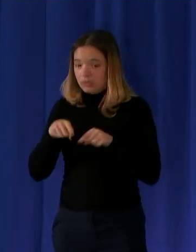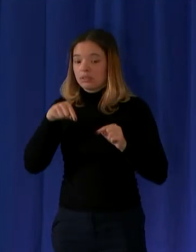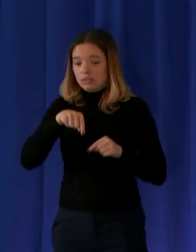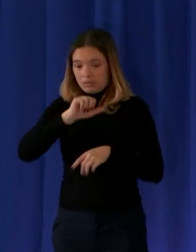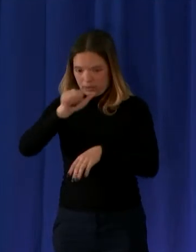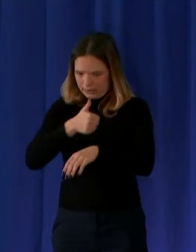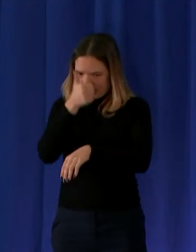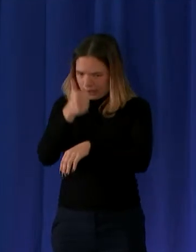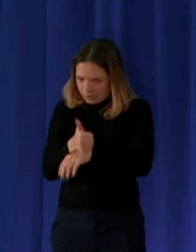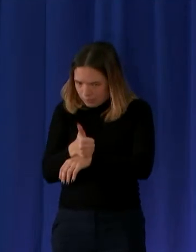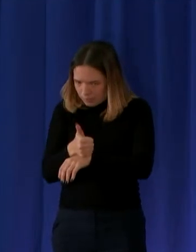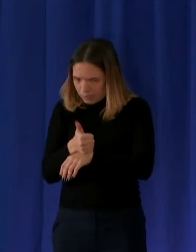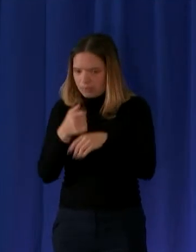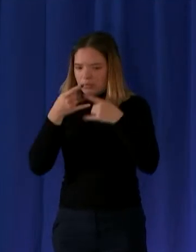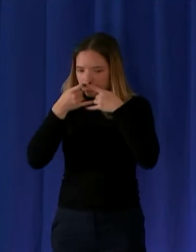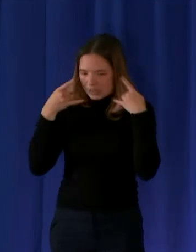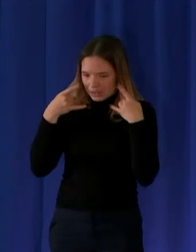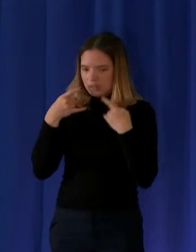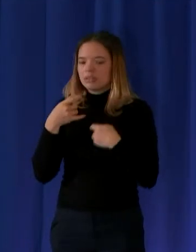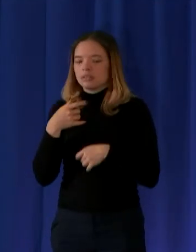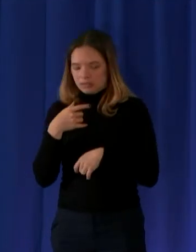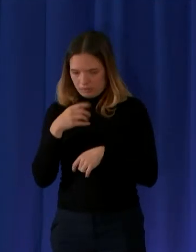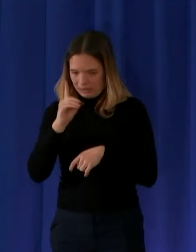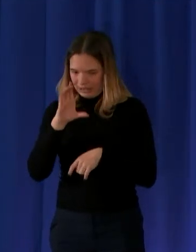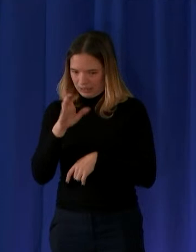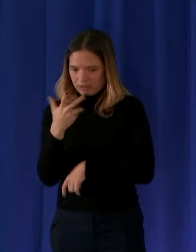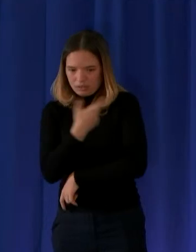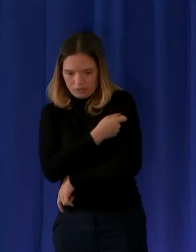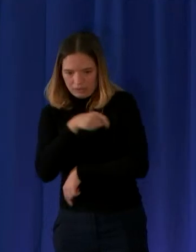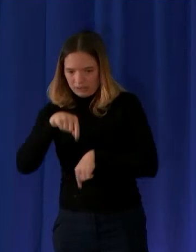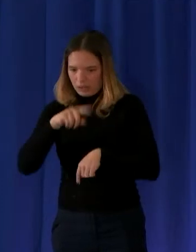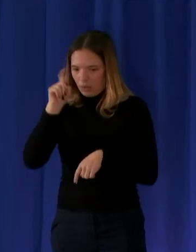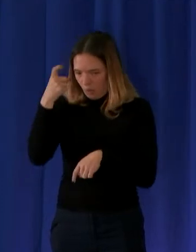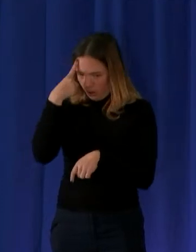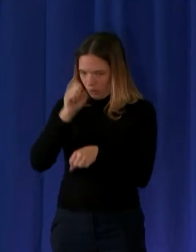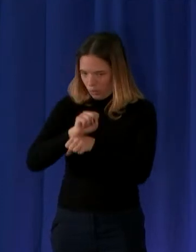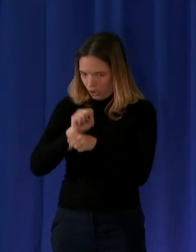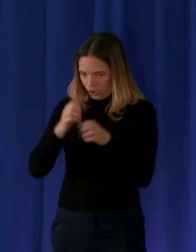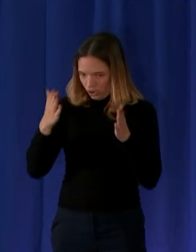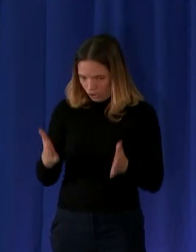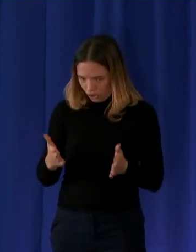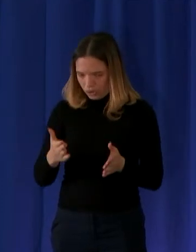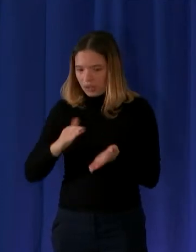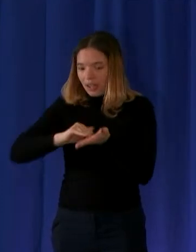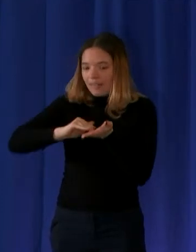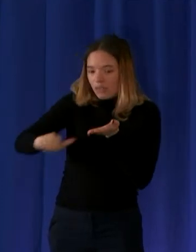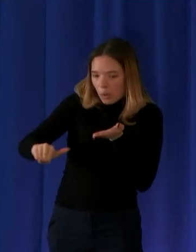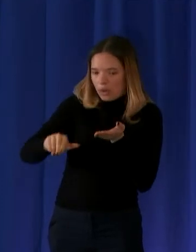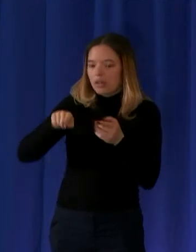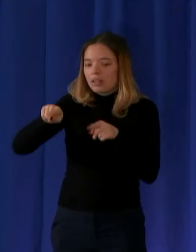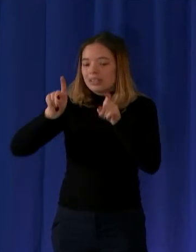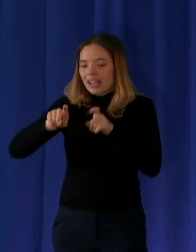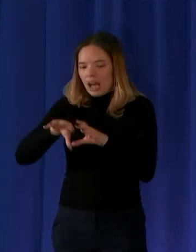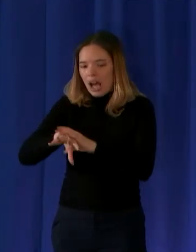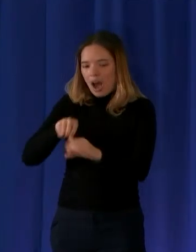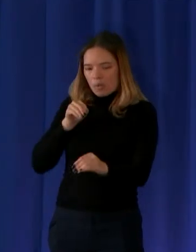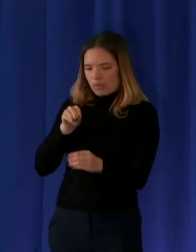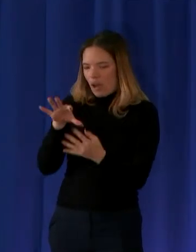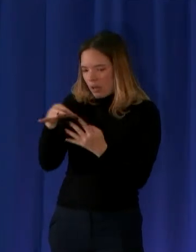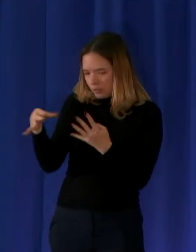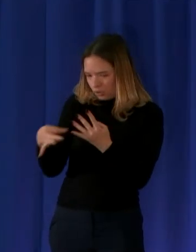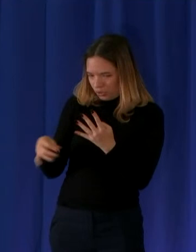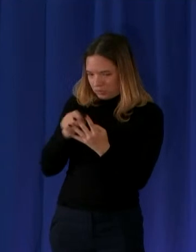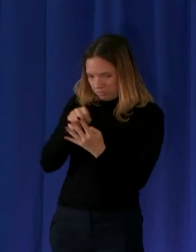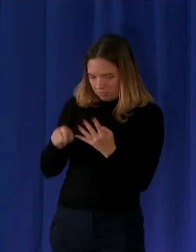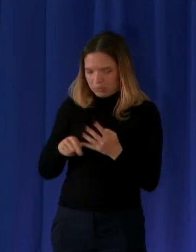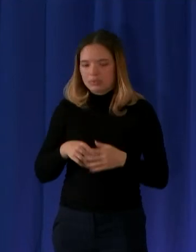a vaccine requirement for DC government workers and eliminating a test out option. We've